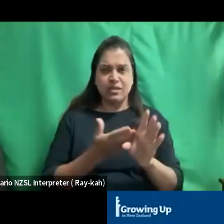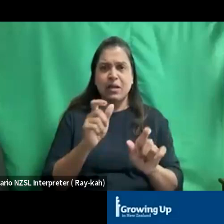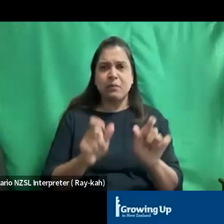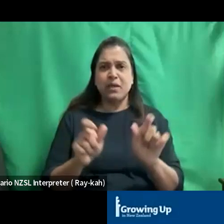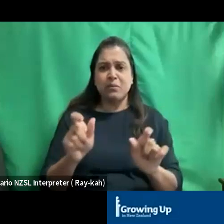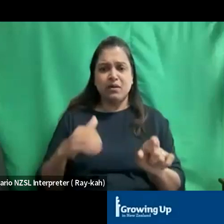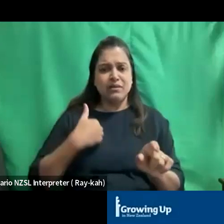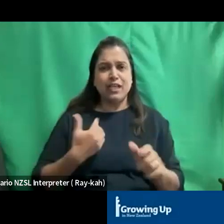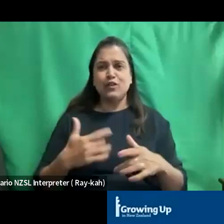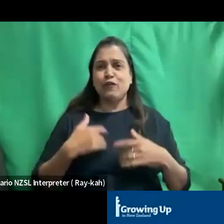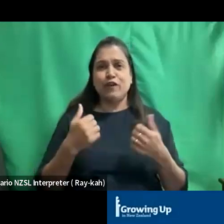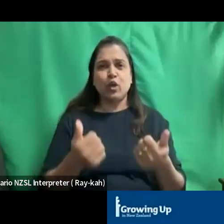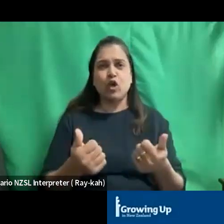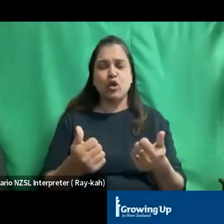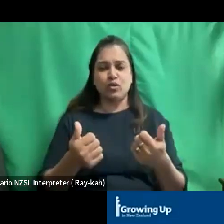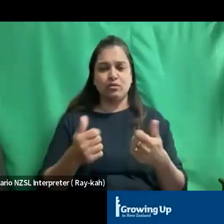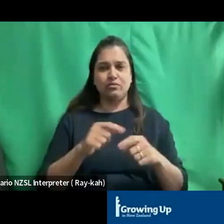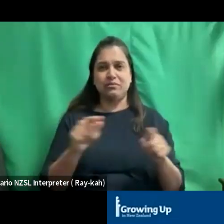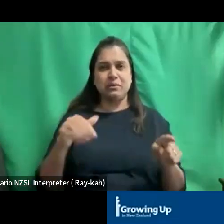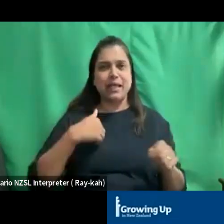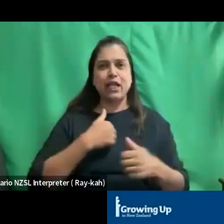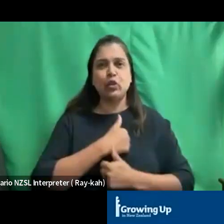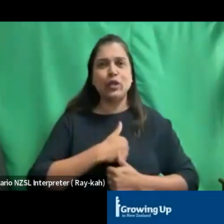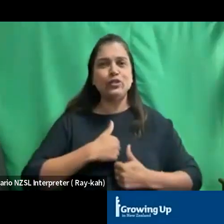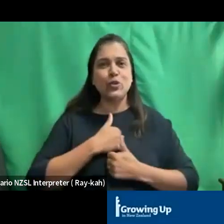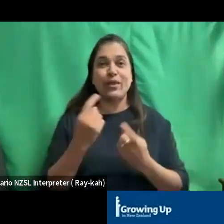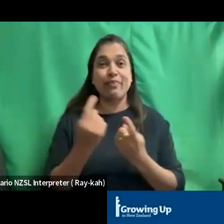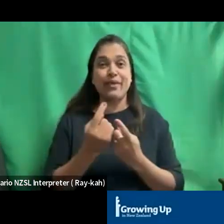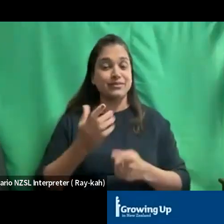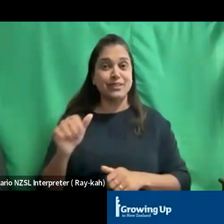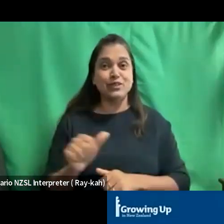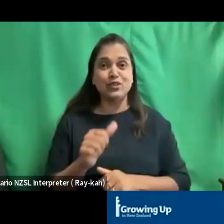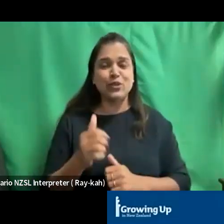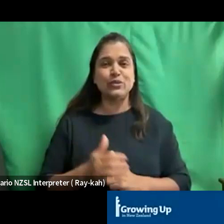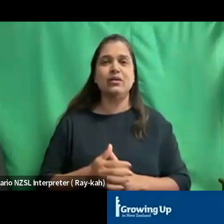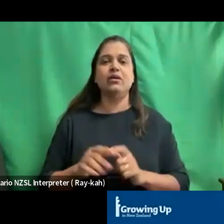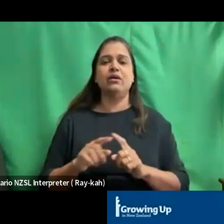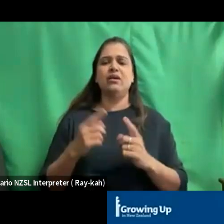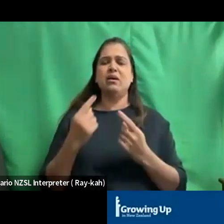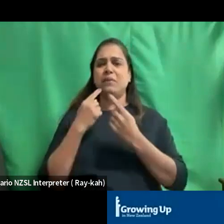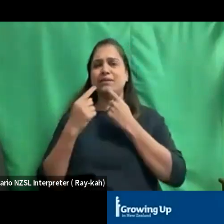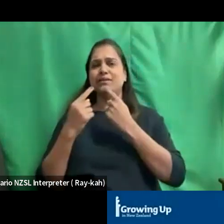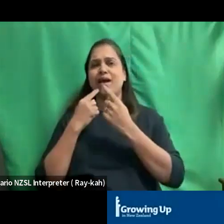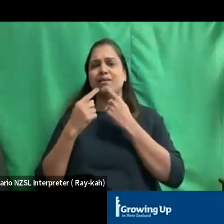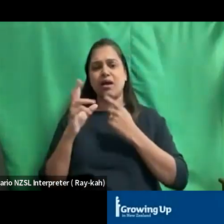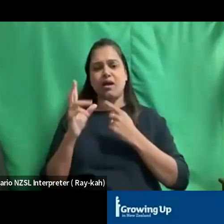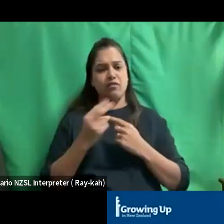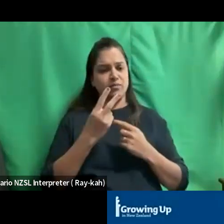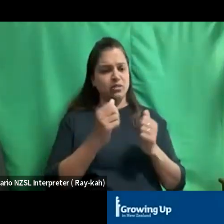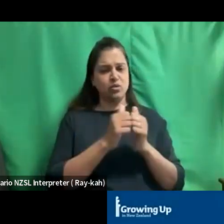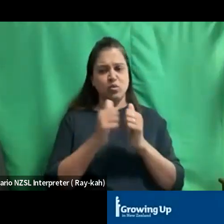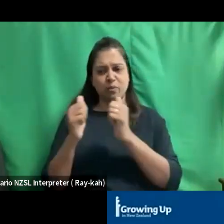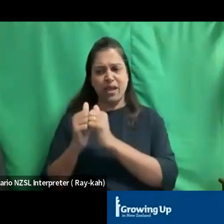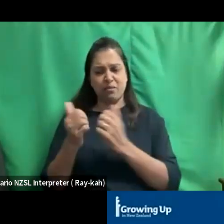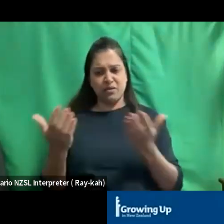good and to be enjoying the things that they want to enjoy. But some of the data that's come through these two papers for me really talk